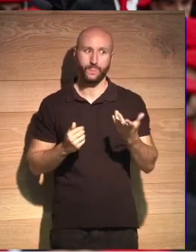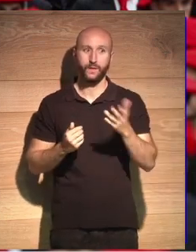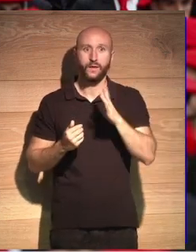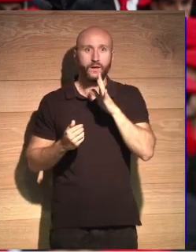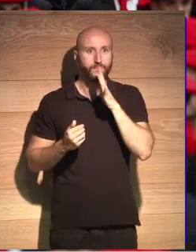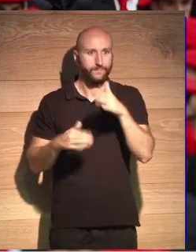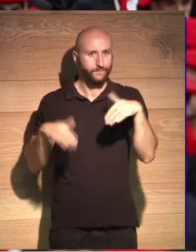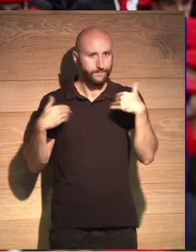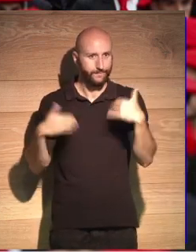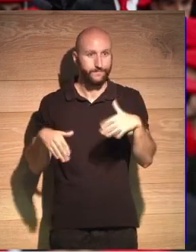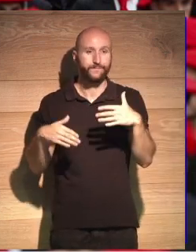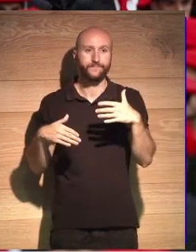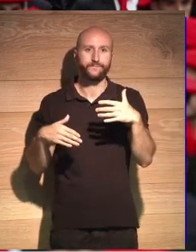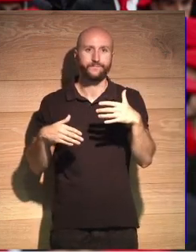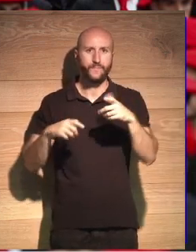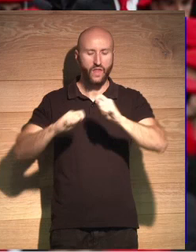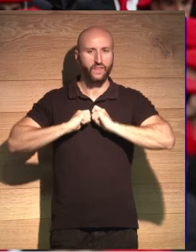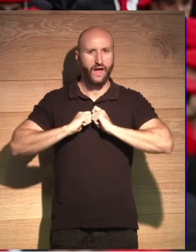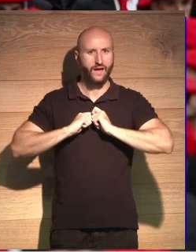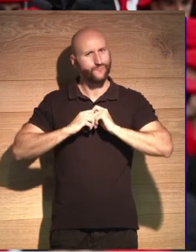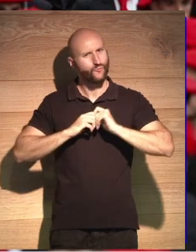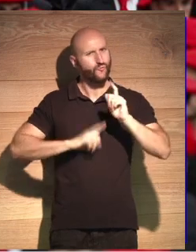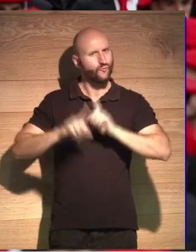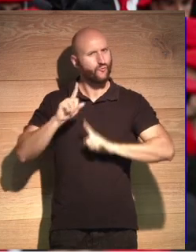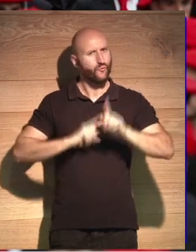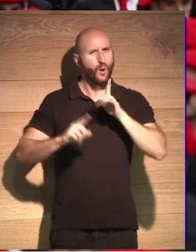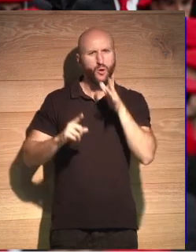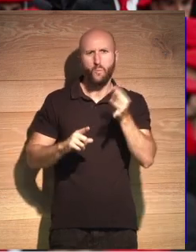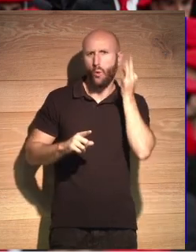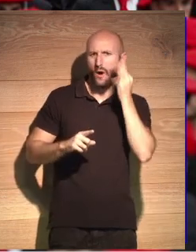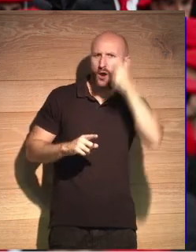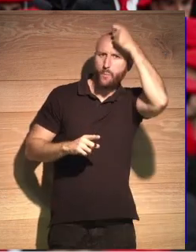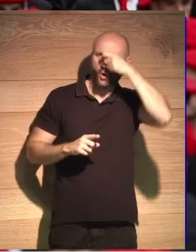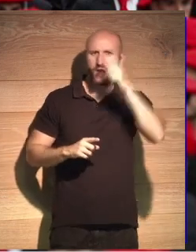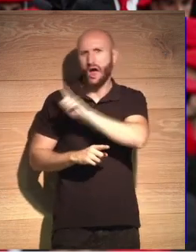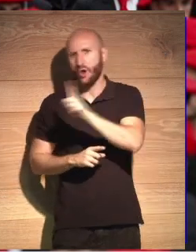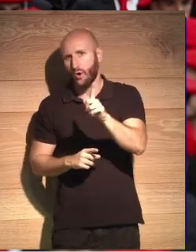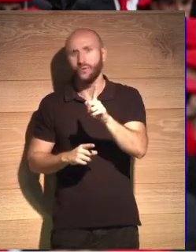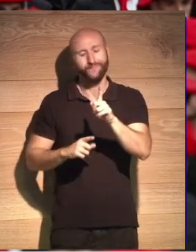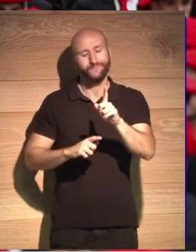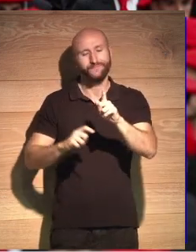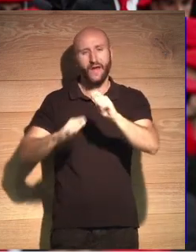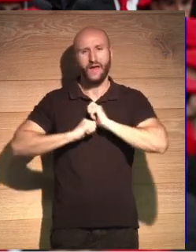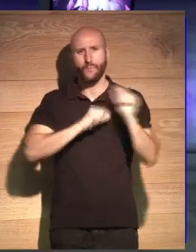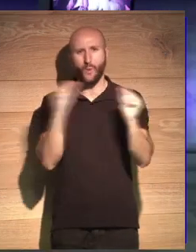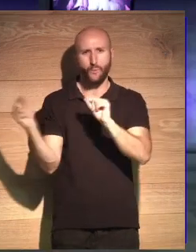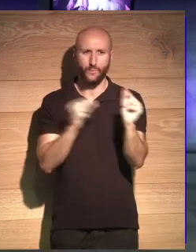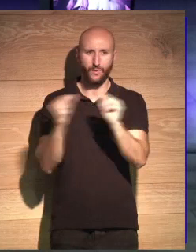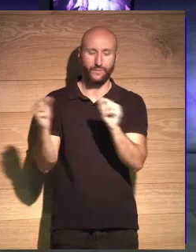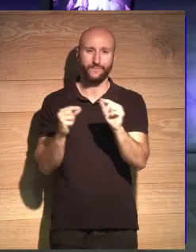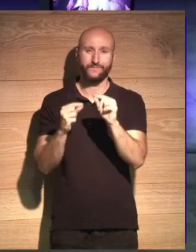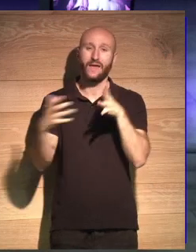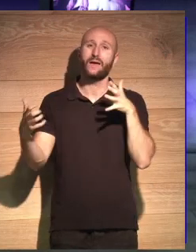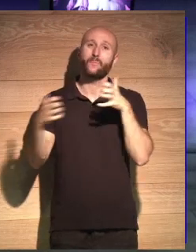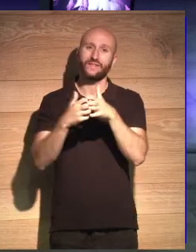of Irún in Guipúzcoa, in the north of Spain. And this is very controversial because women